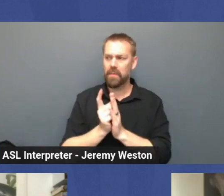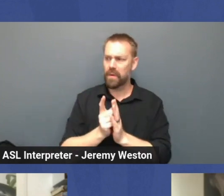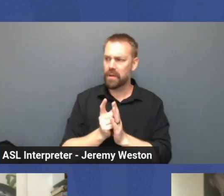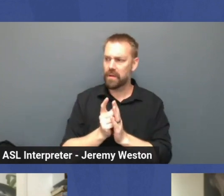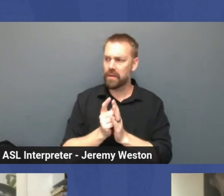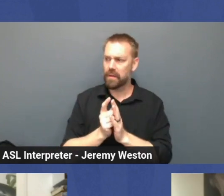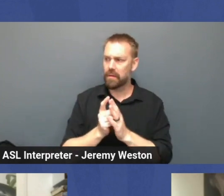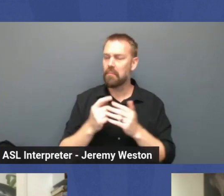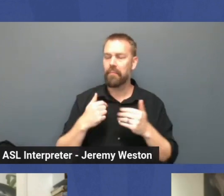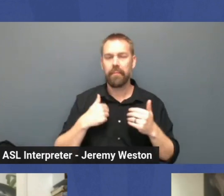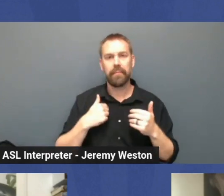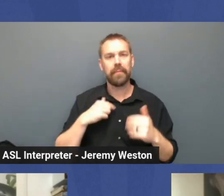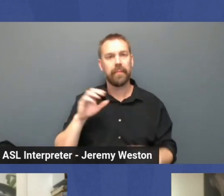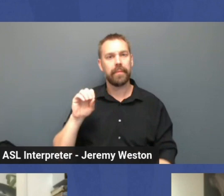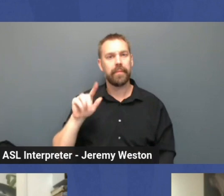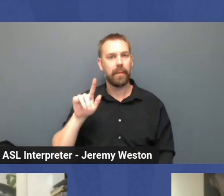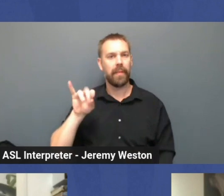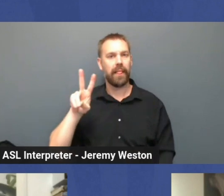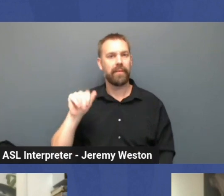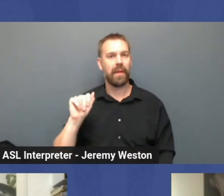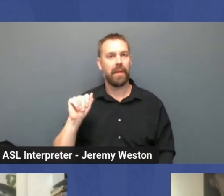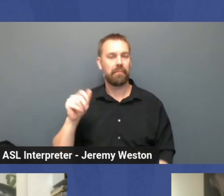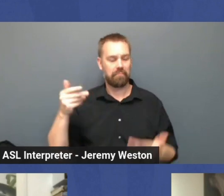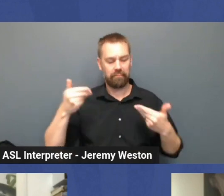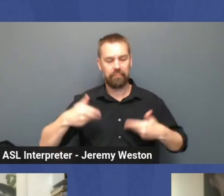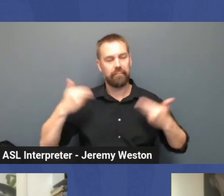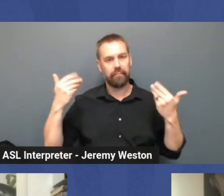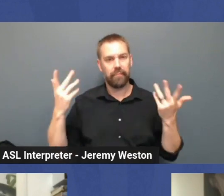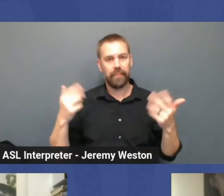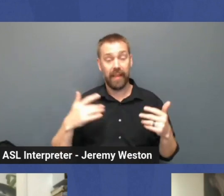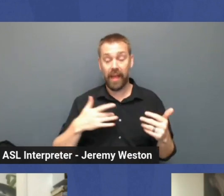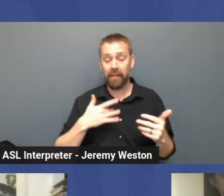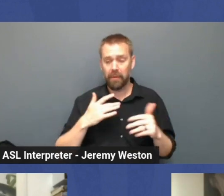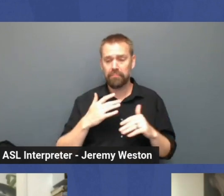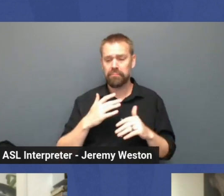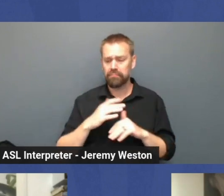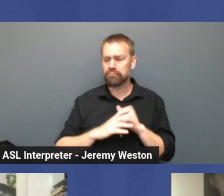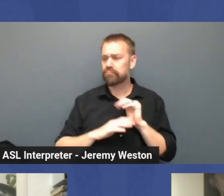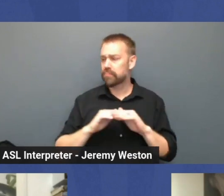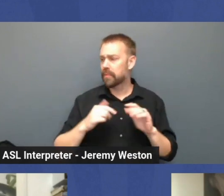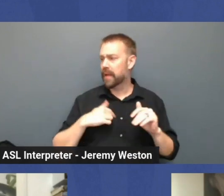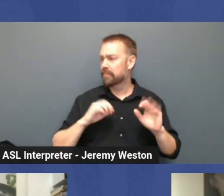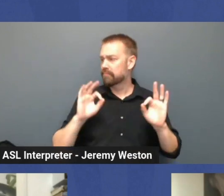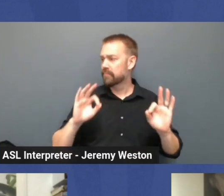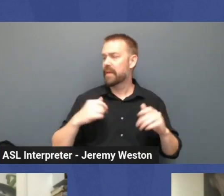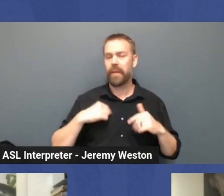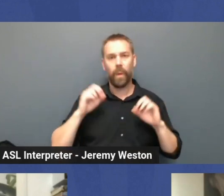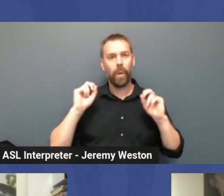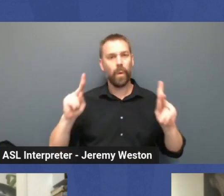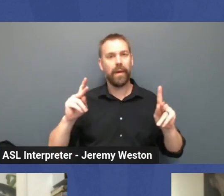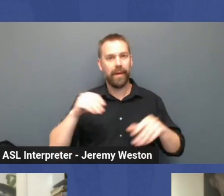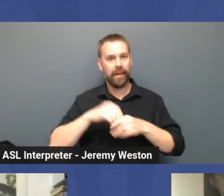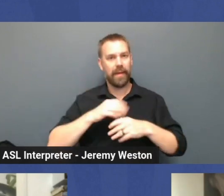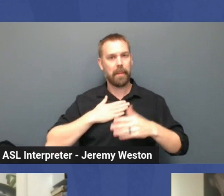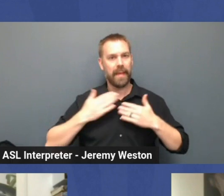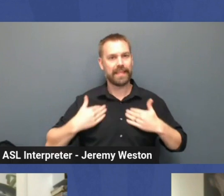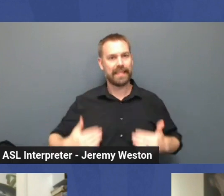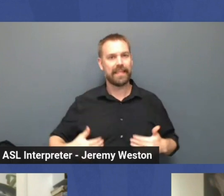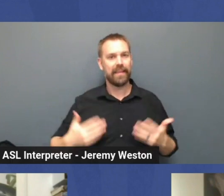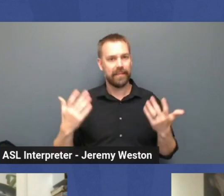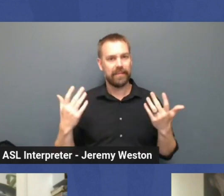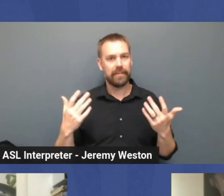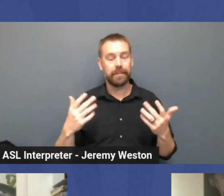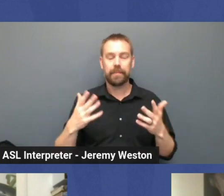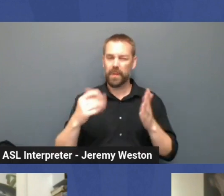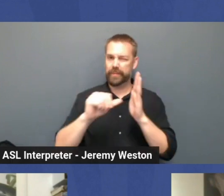Olivia right now. This is me. I feel okay in my skin today. I feel good. I want to